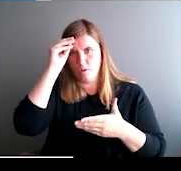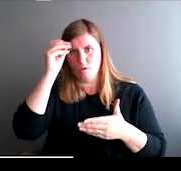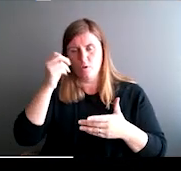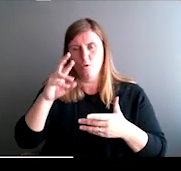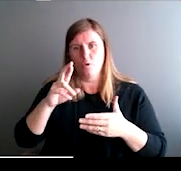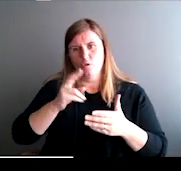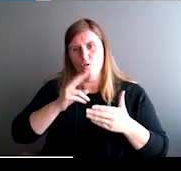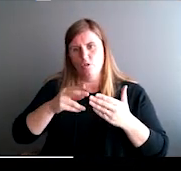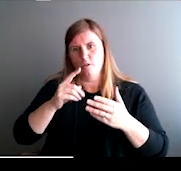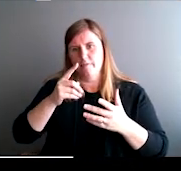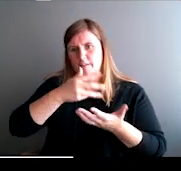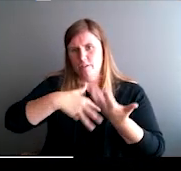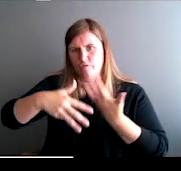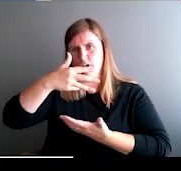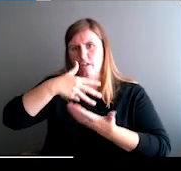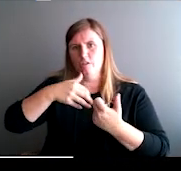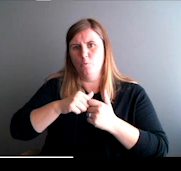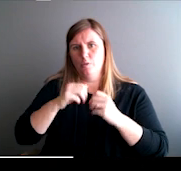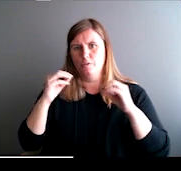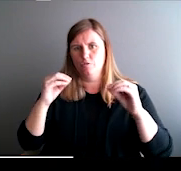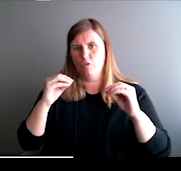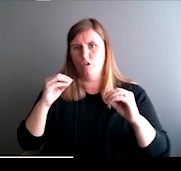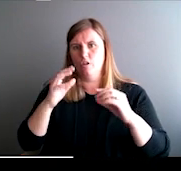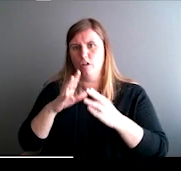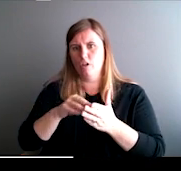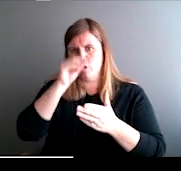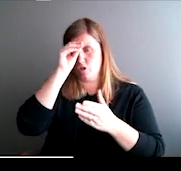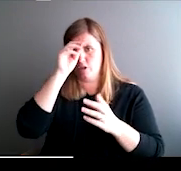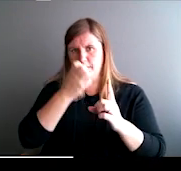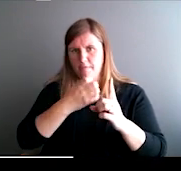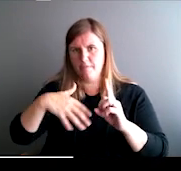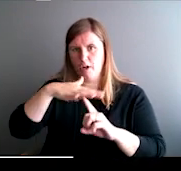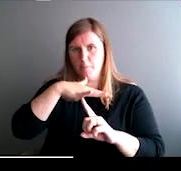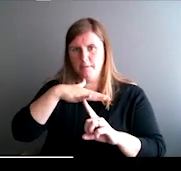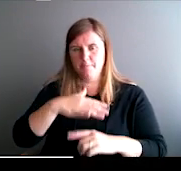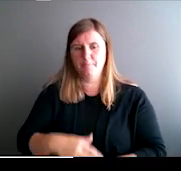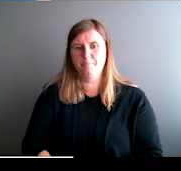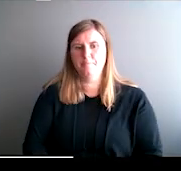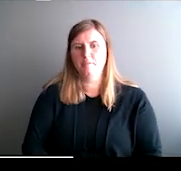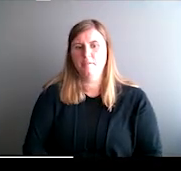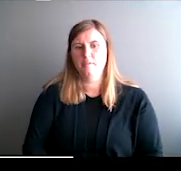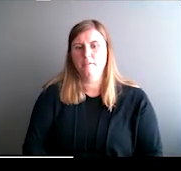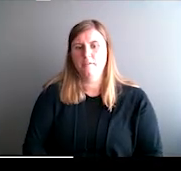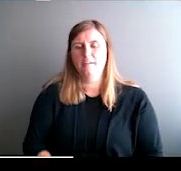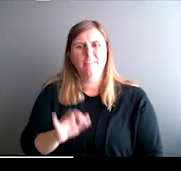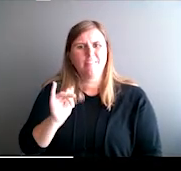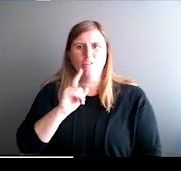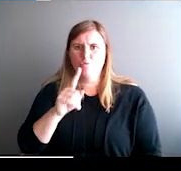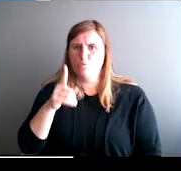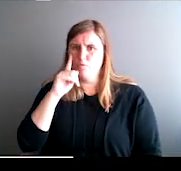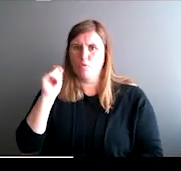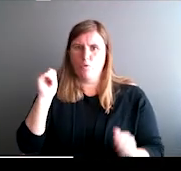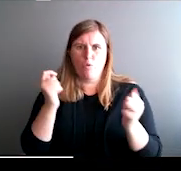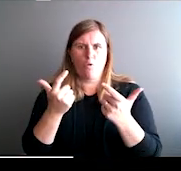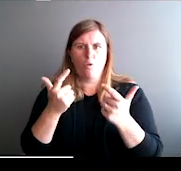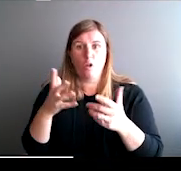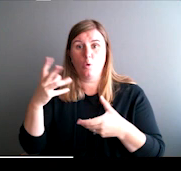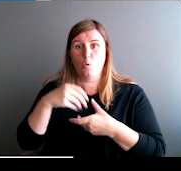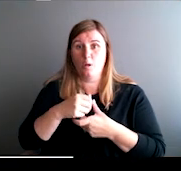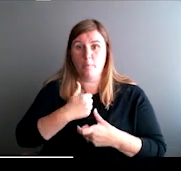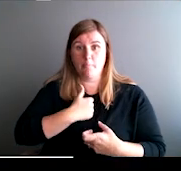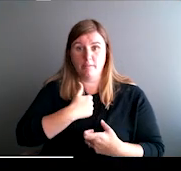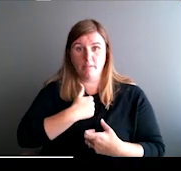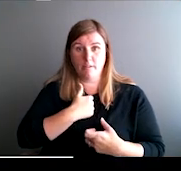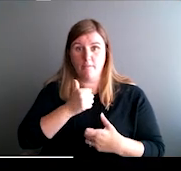result of interacting with an instructor in a learning environment. That's true for everybody, including myself